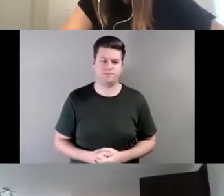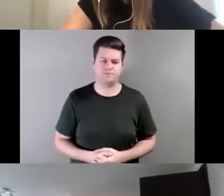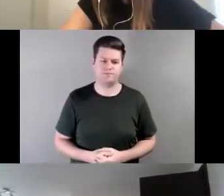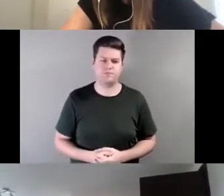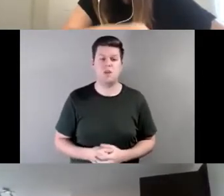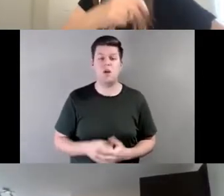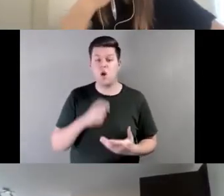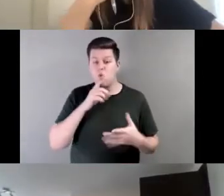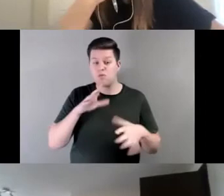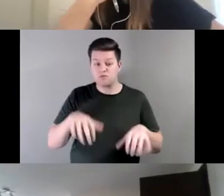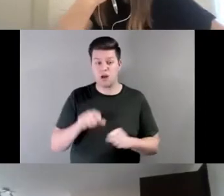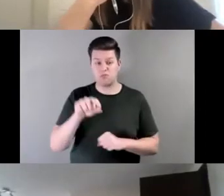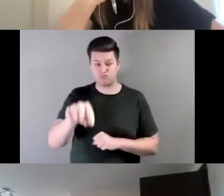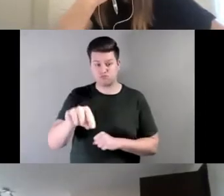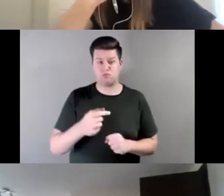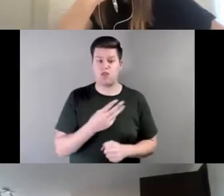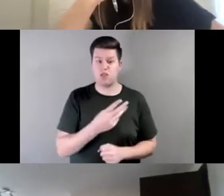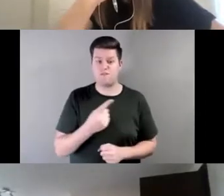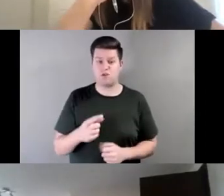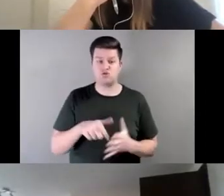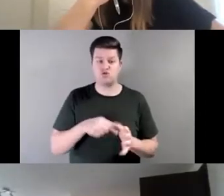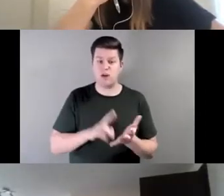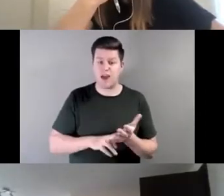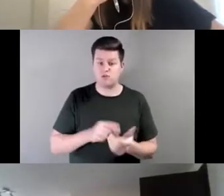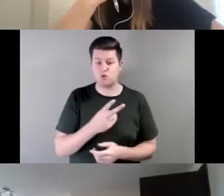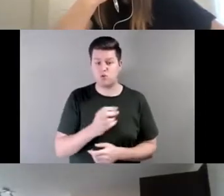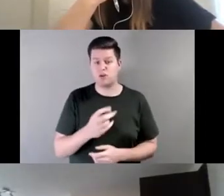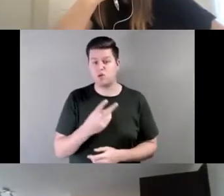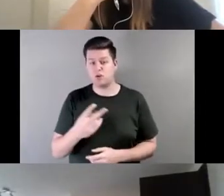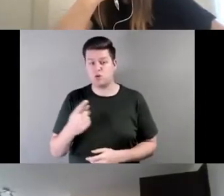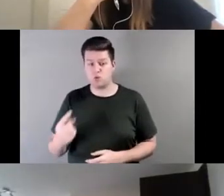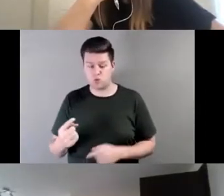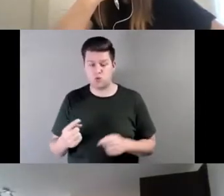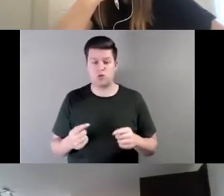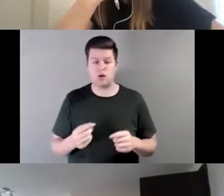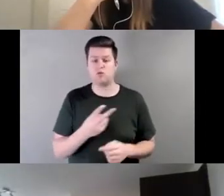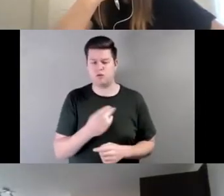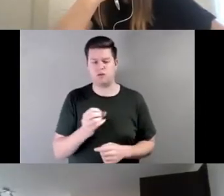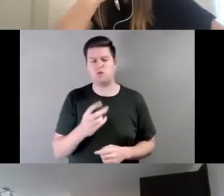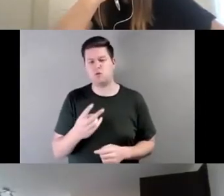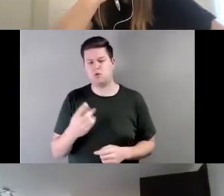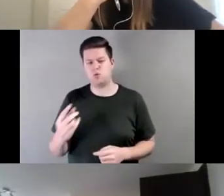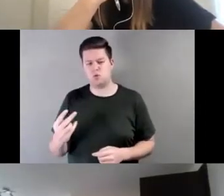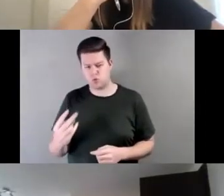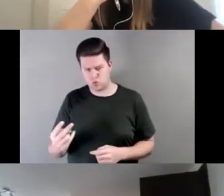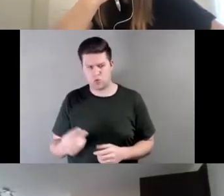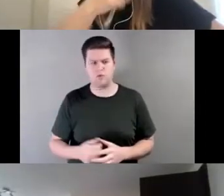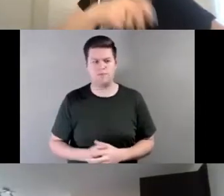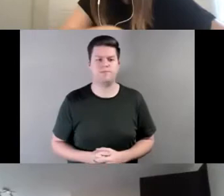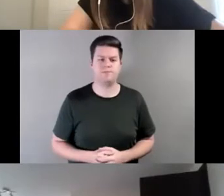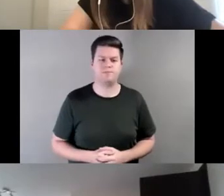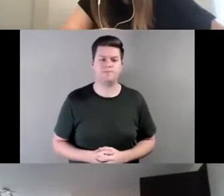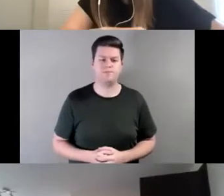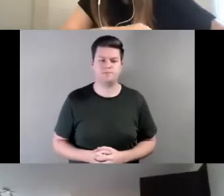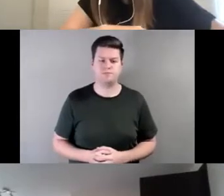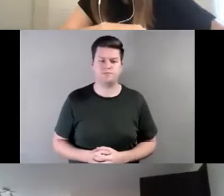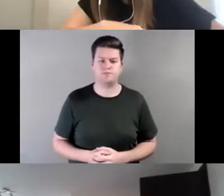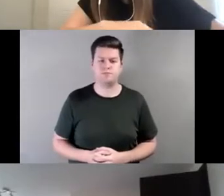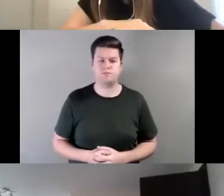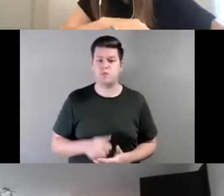our current scheme. This new scheme will provide free bus travel for ages 5 to 21